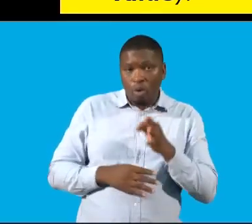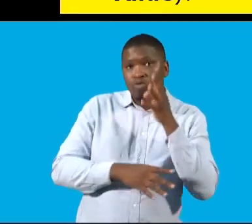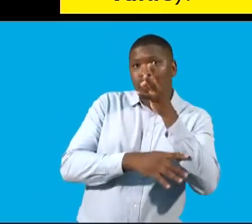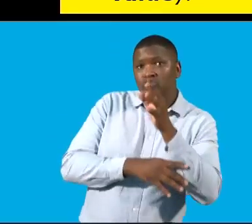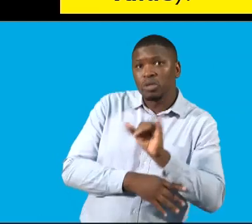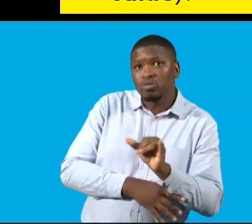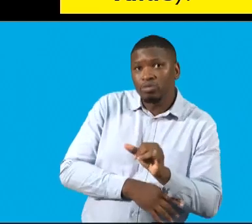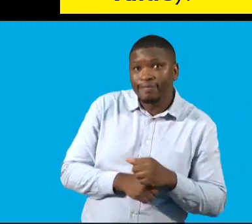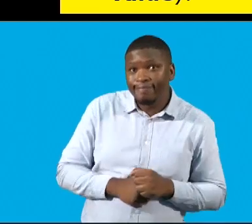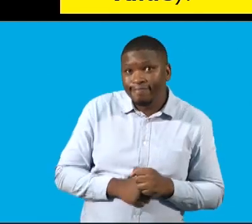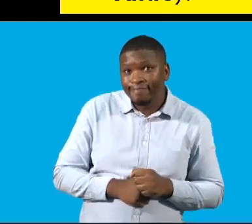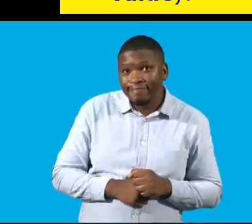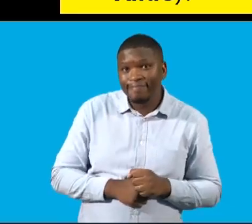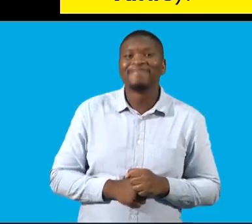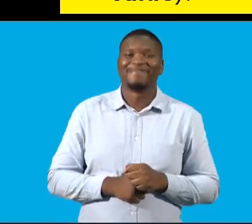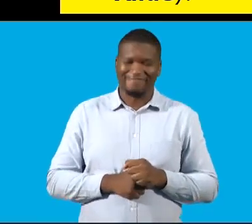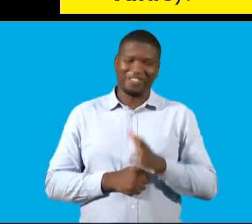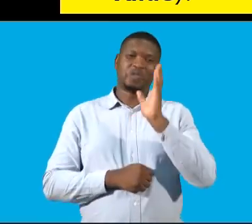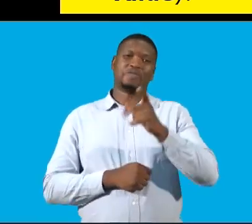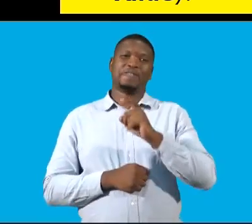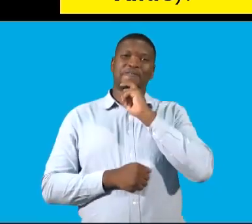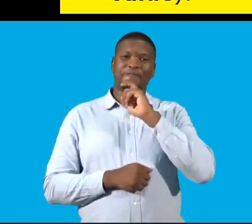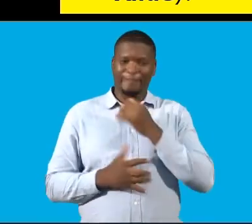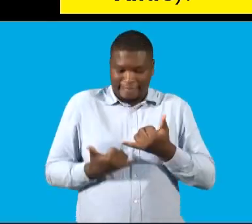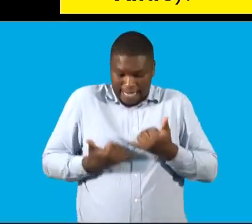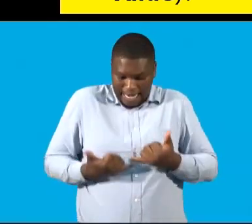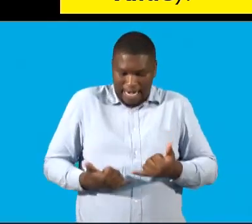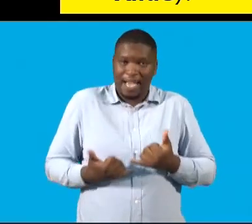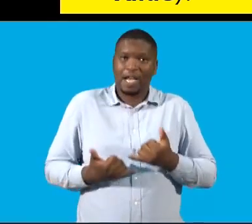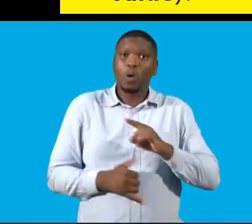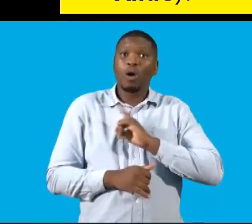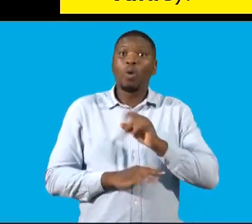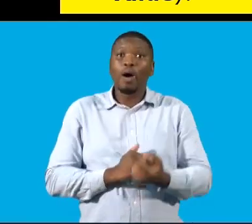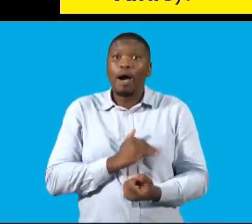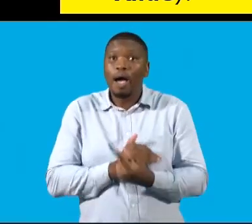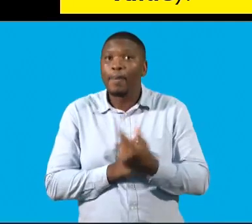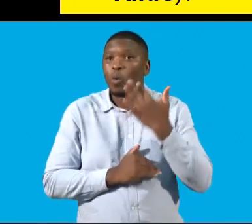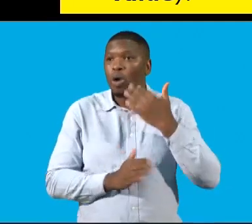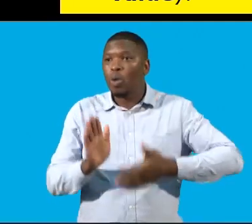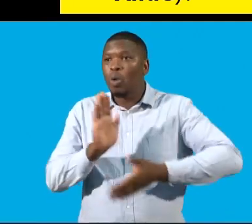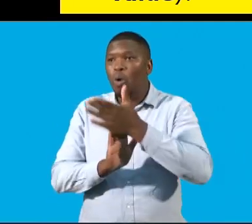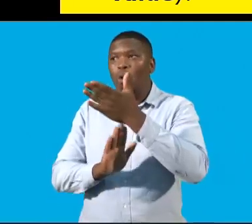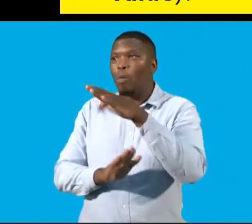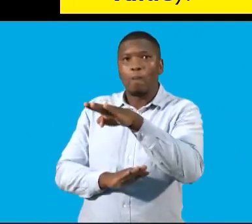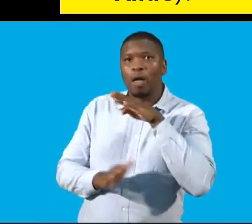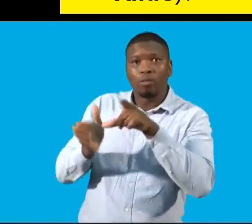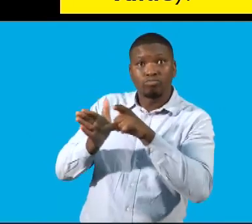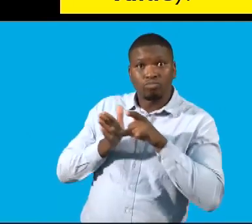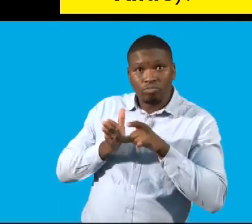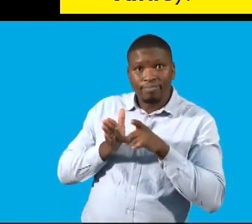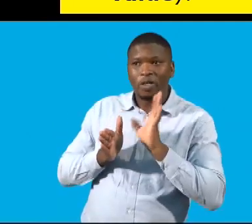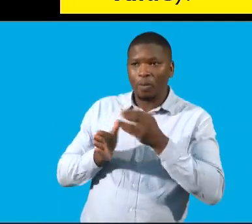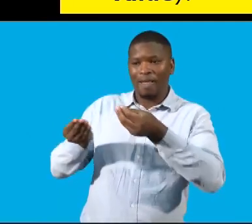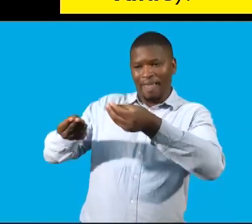value formula or the future value formula? We are going to take the present value formula, because what happens when you go to the bank and ask for a